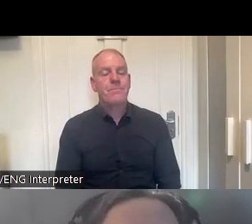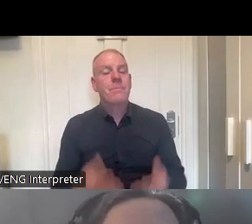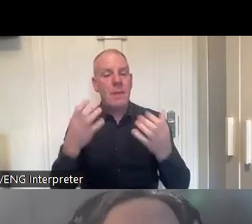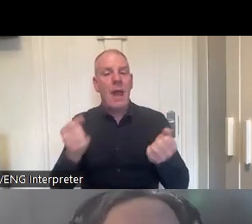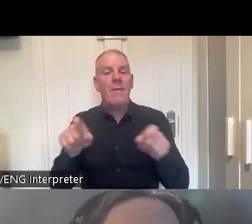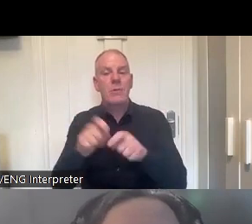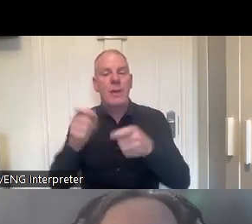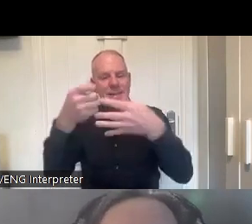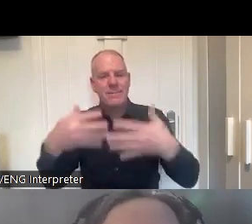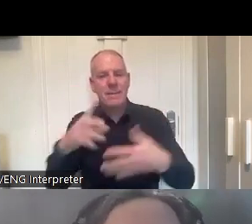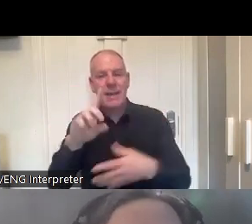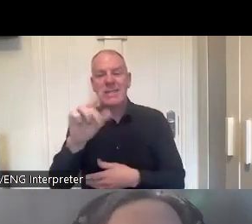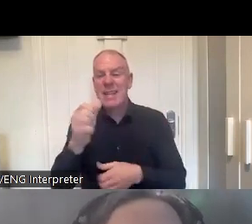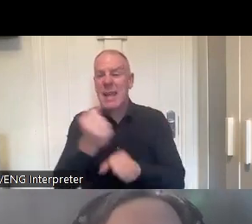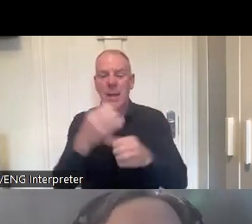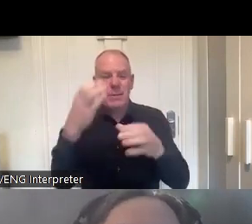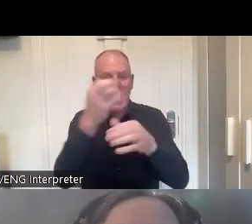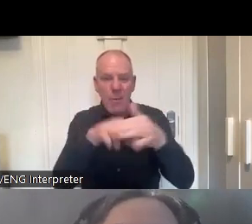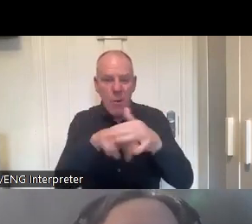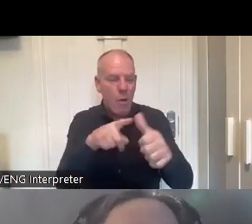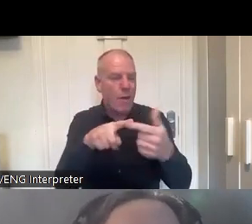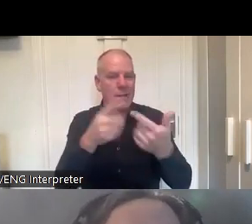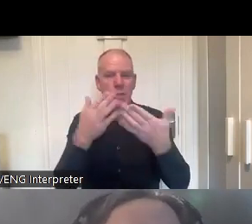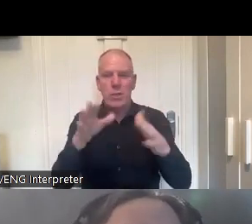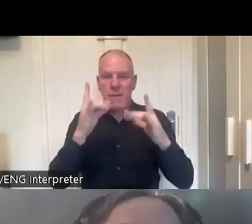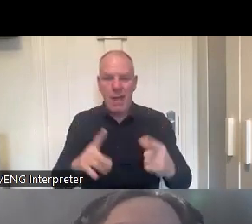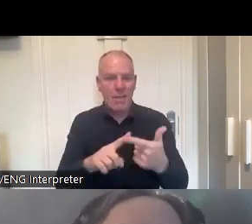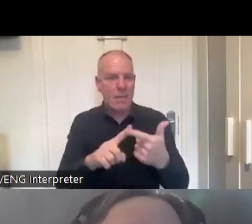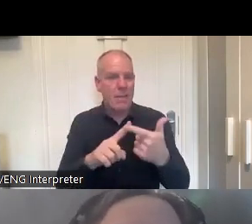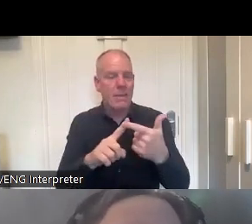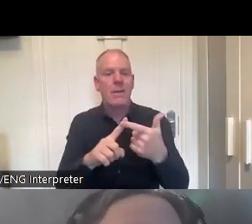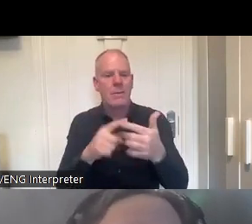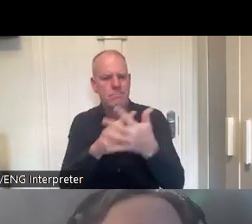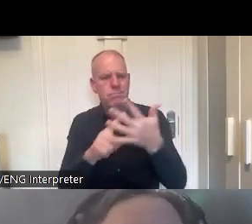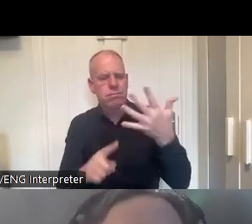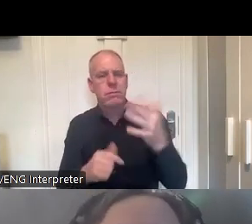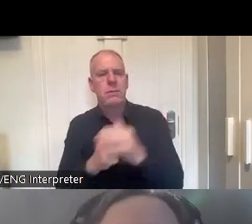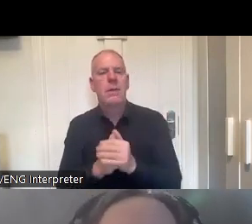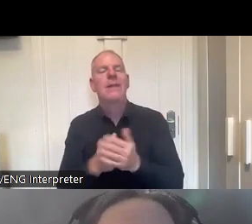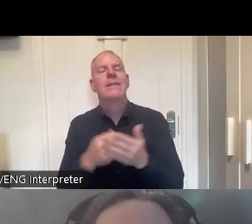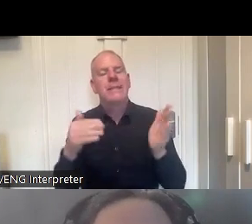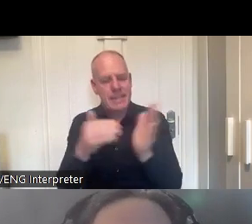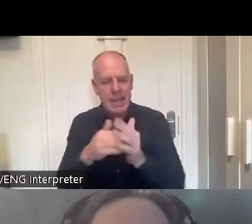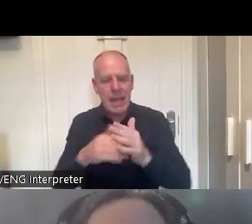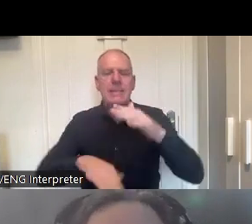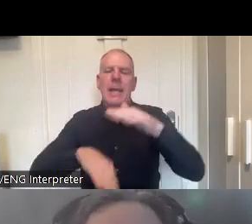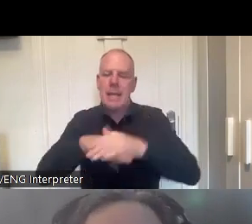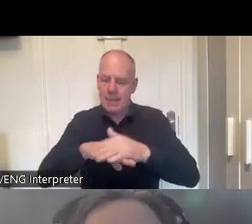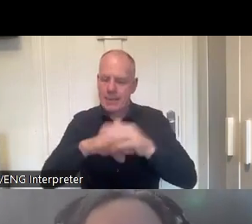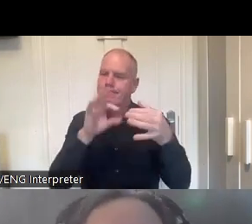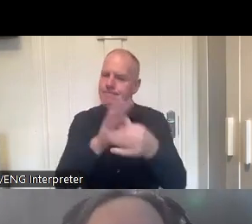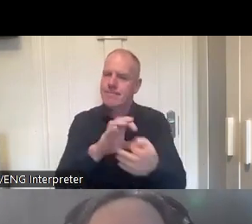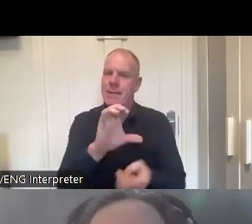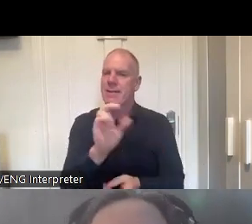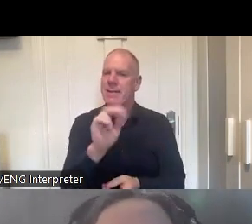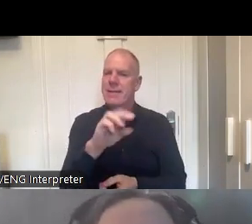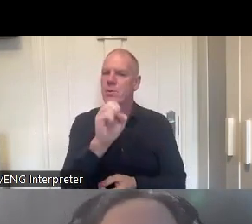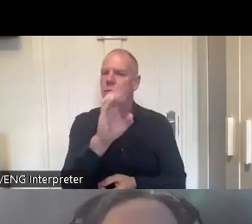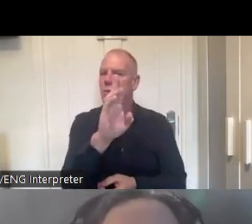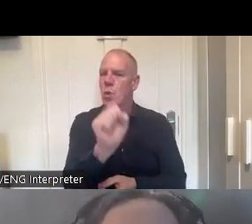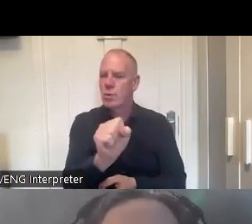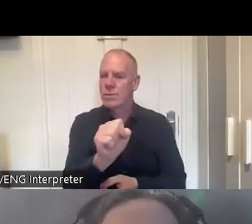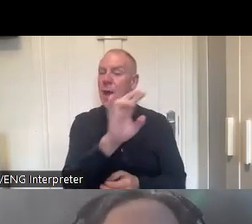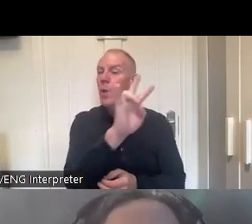on carers, on general health, etc. Of course, it has the limitations of being a census question, but